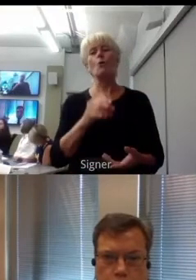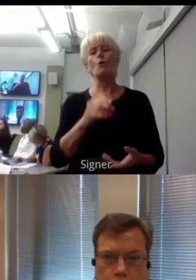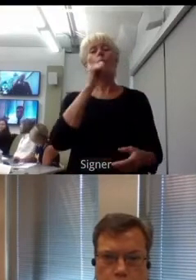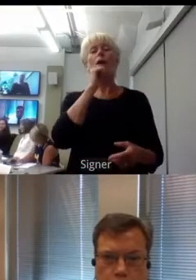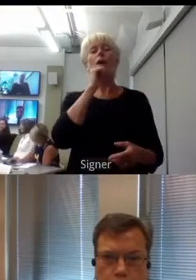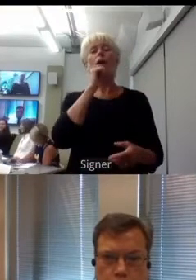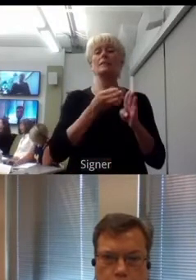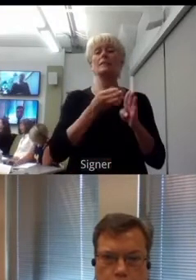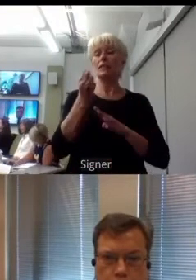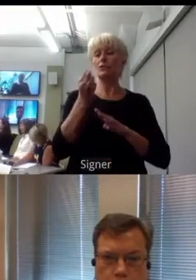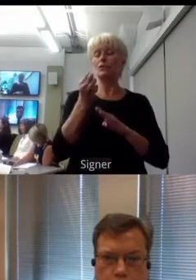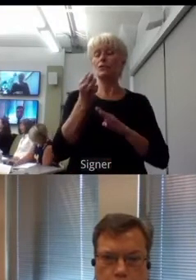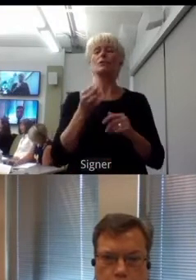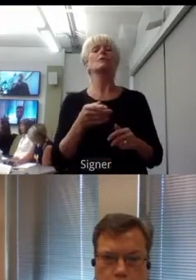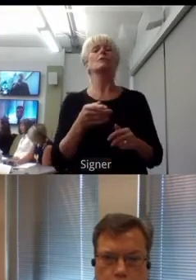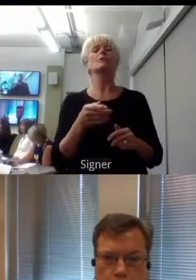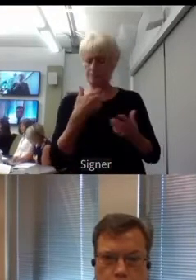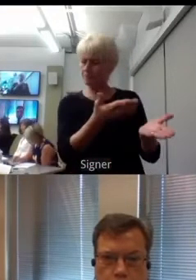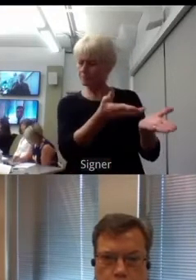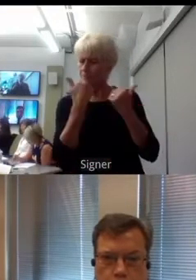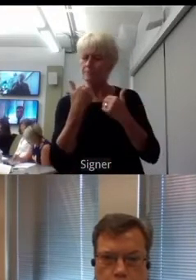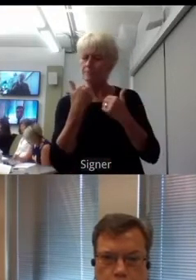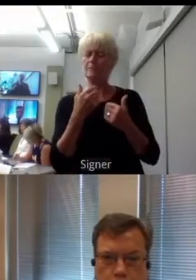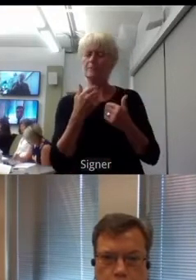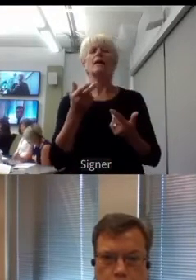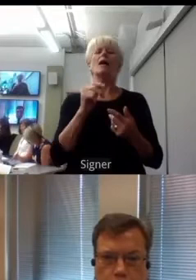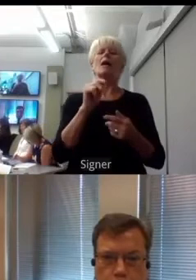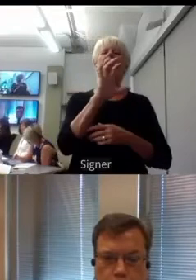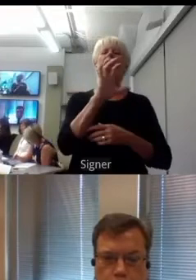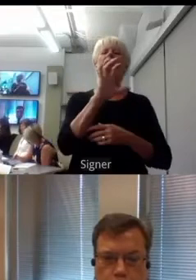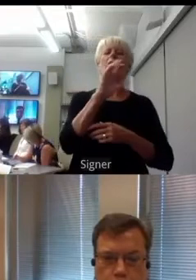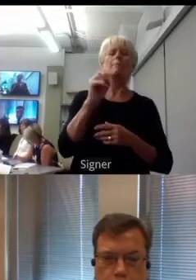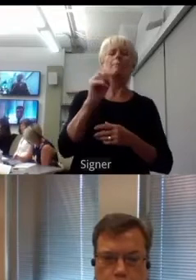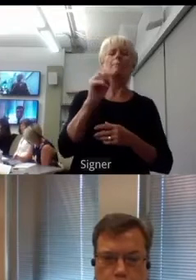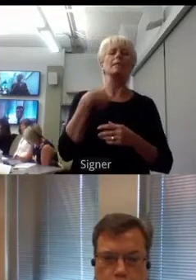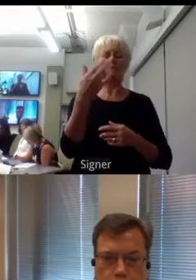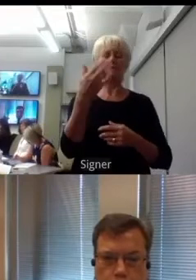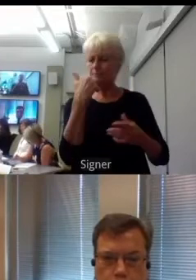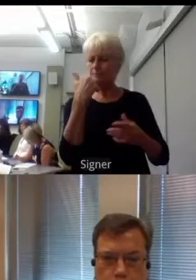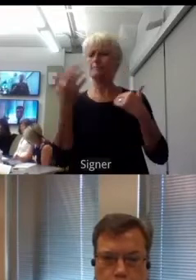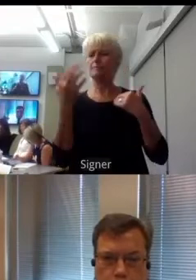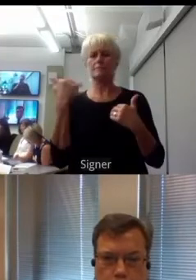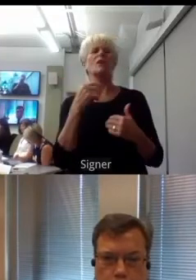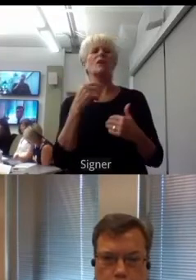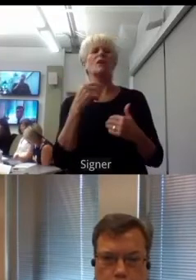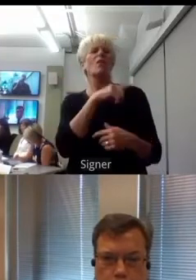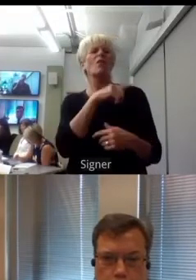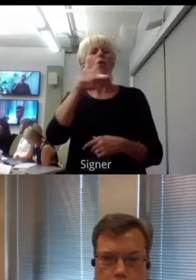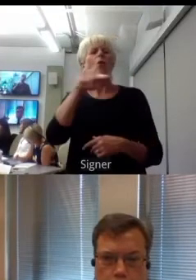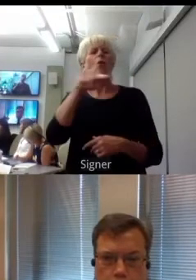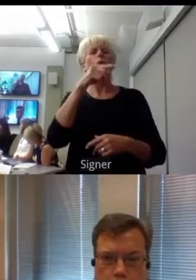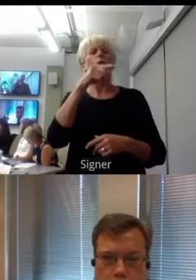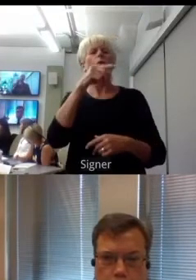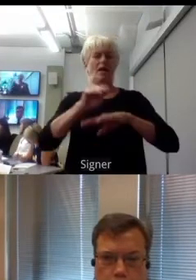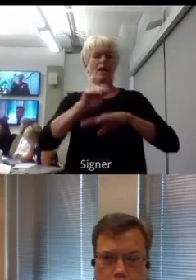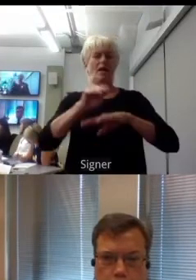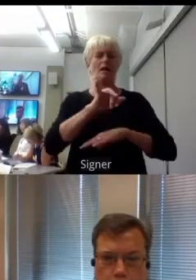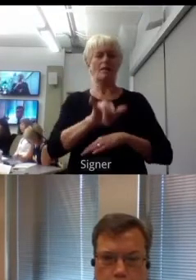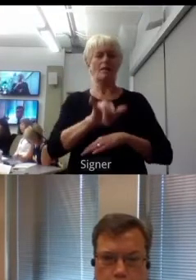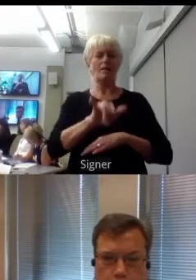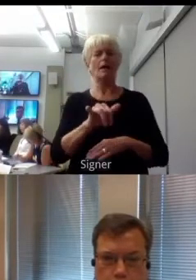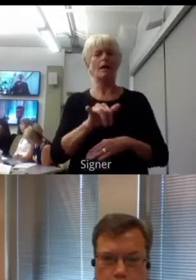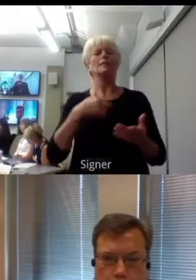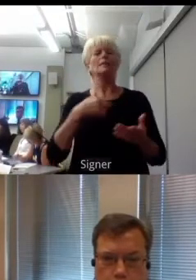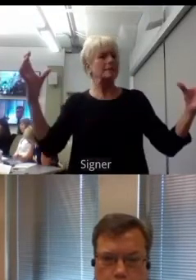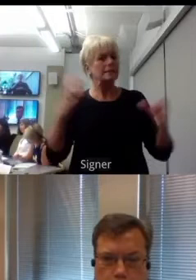industry and those who would be affected by the regulations together with people with disabilities to talk together about how to do this. But